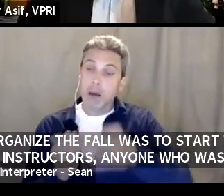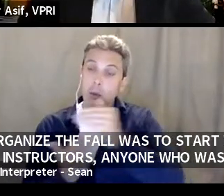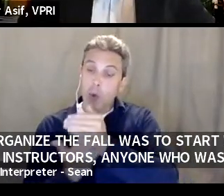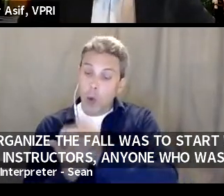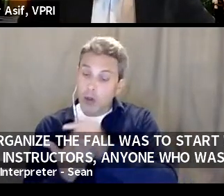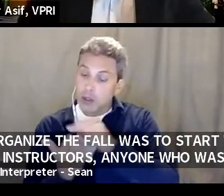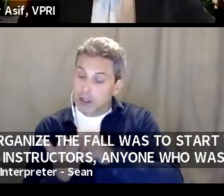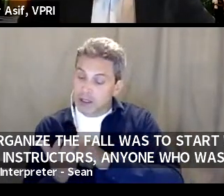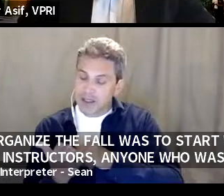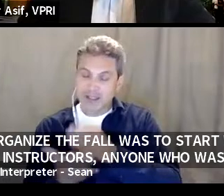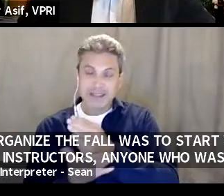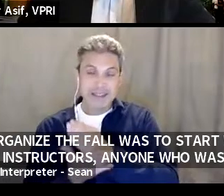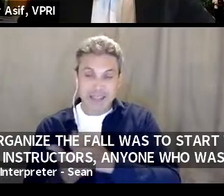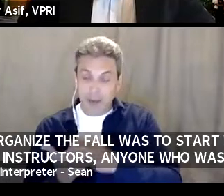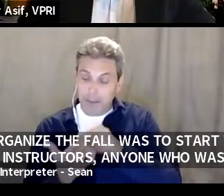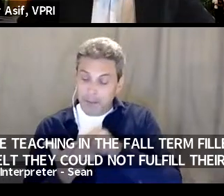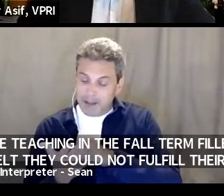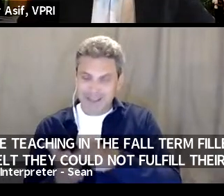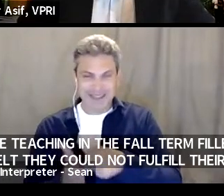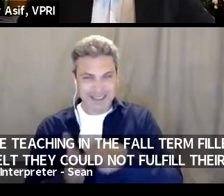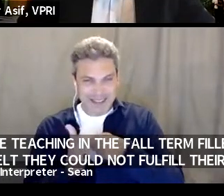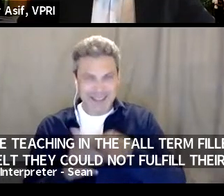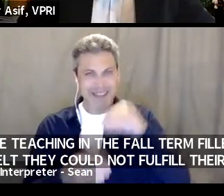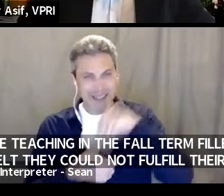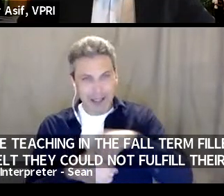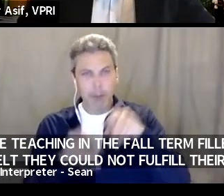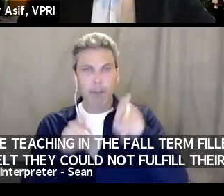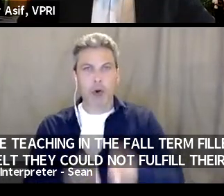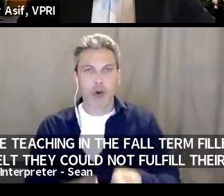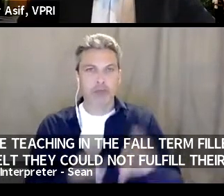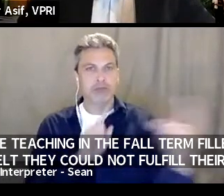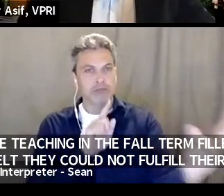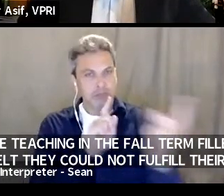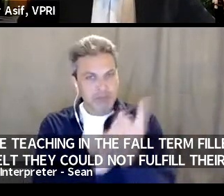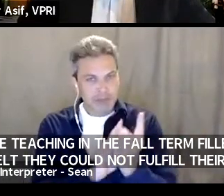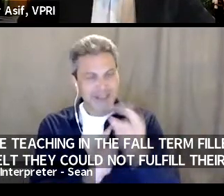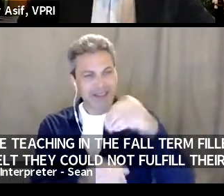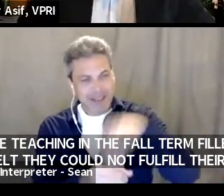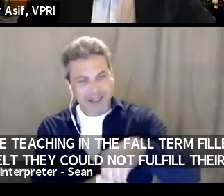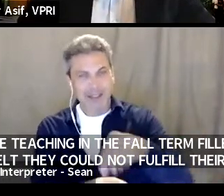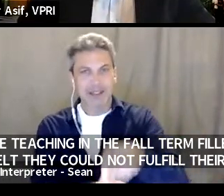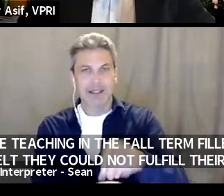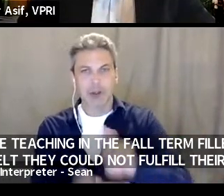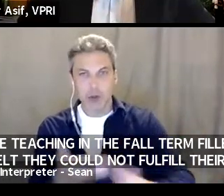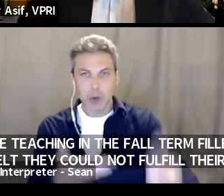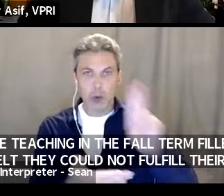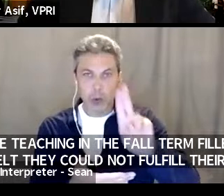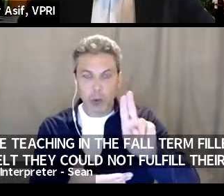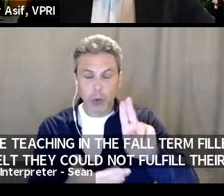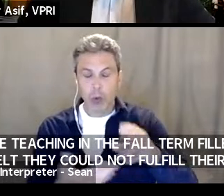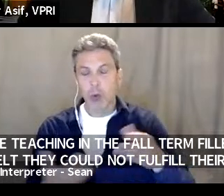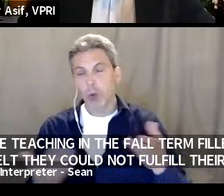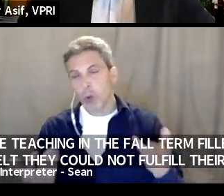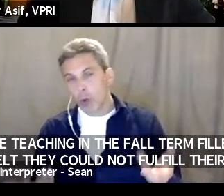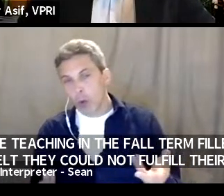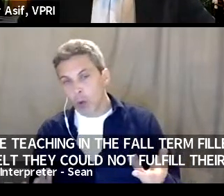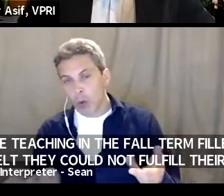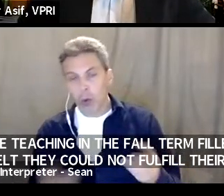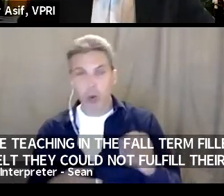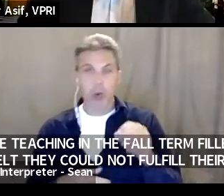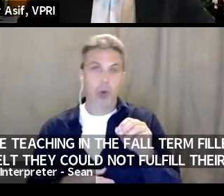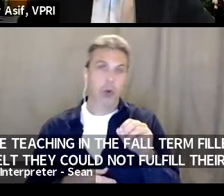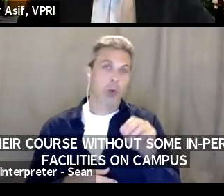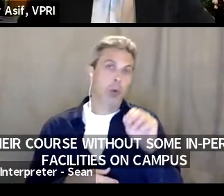some in-person access to facilities on campus, or if they had an